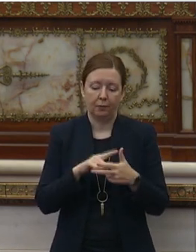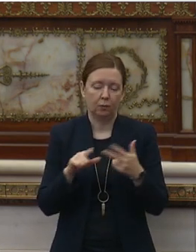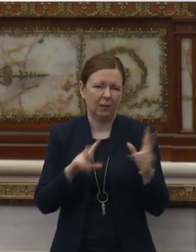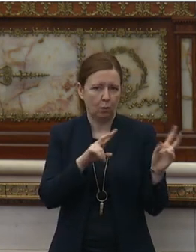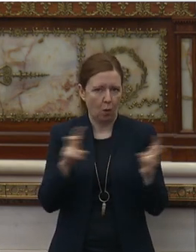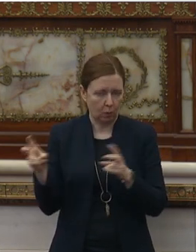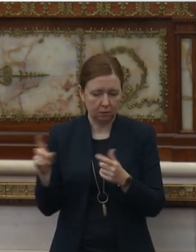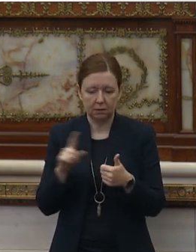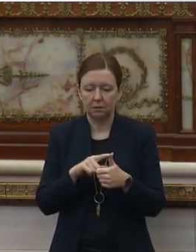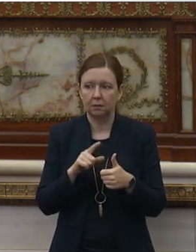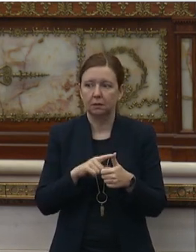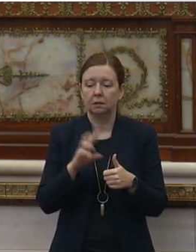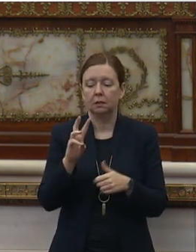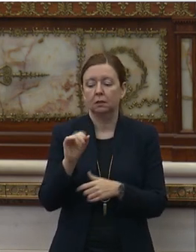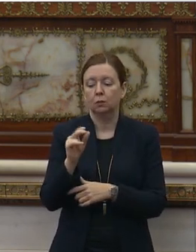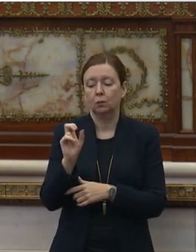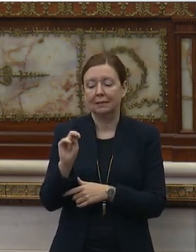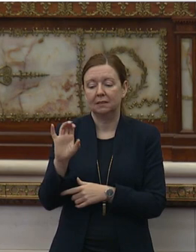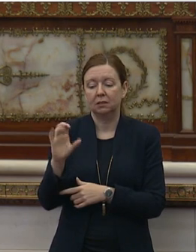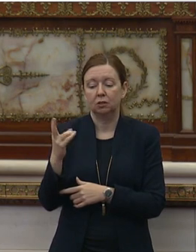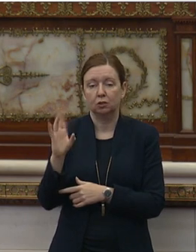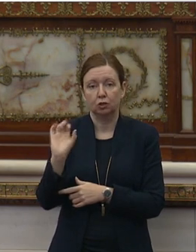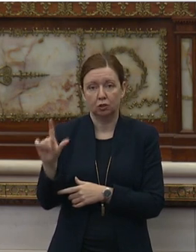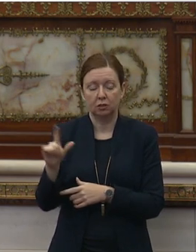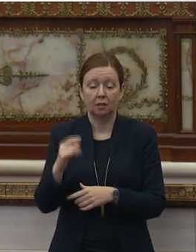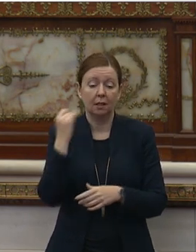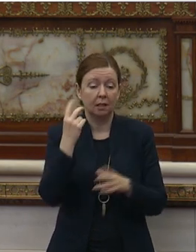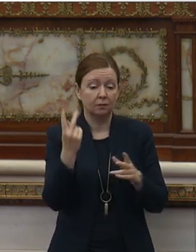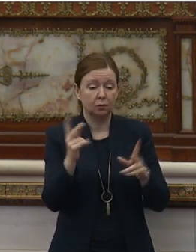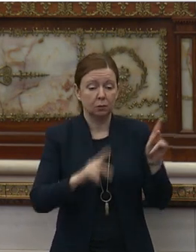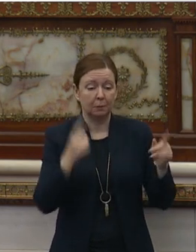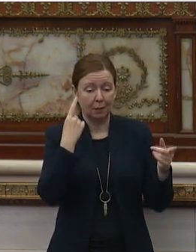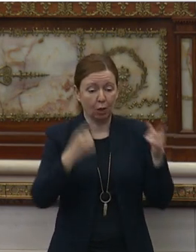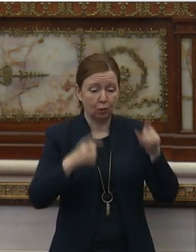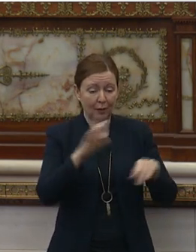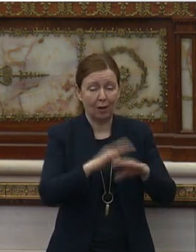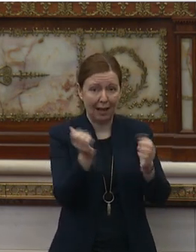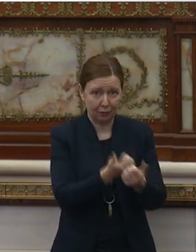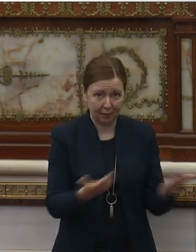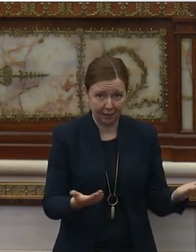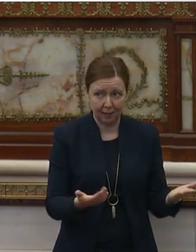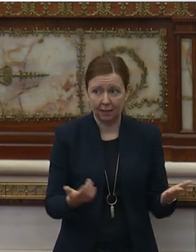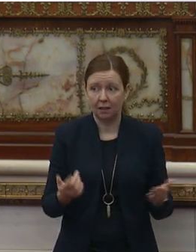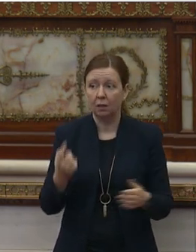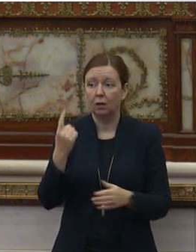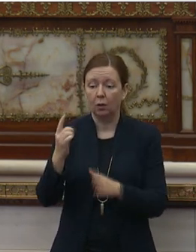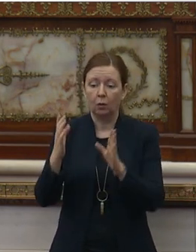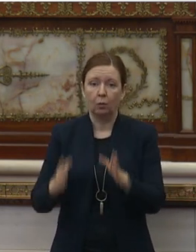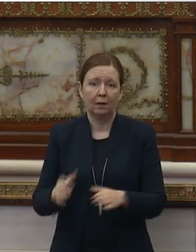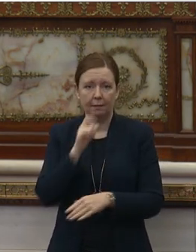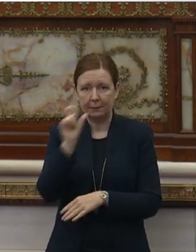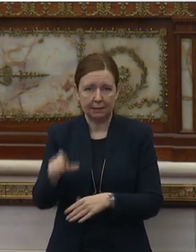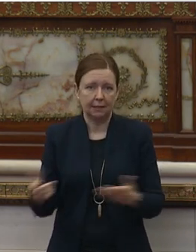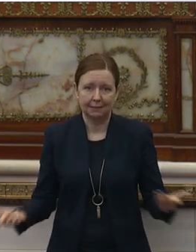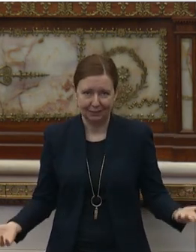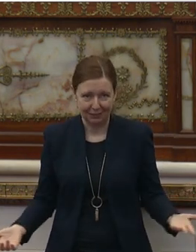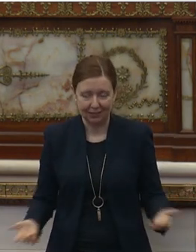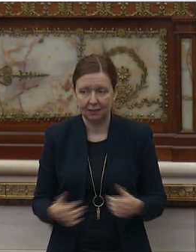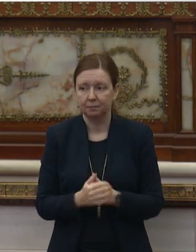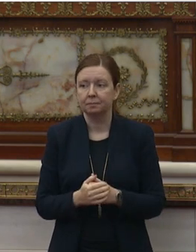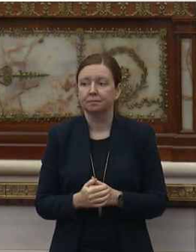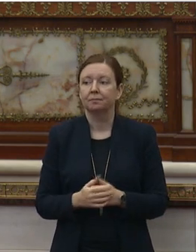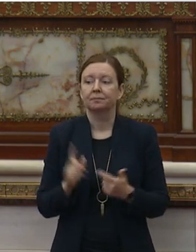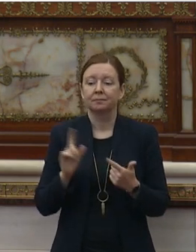quotes, one by Winston Churchill. If two people agree on everything, one of them is unnecessary.